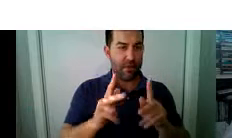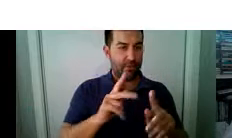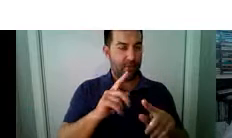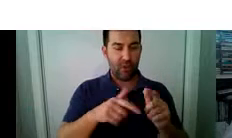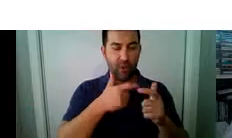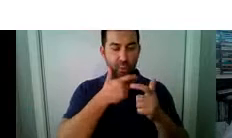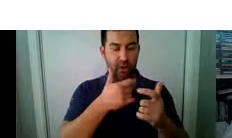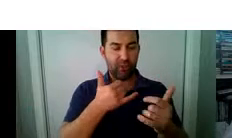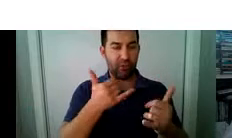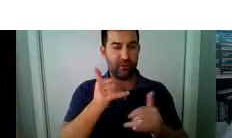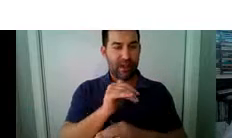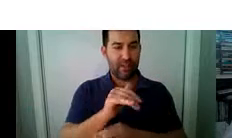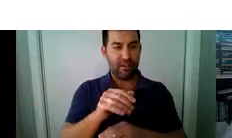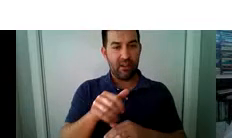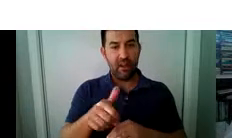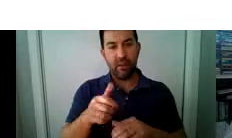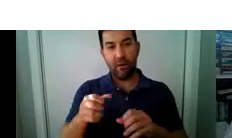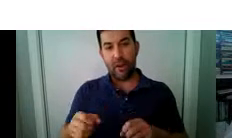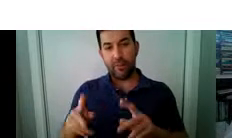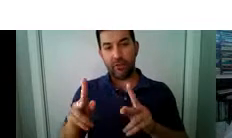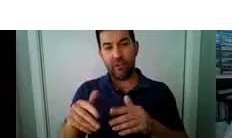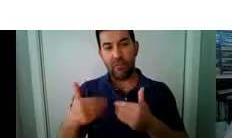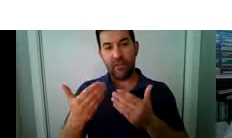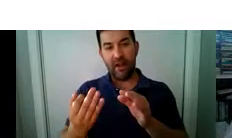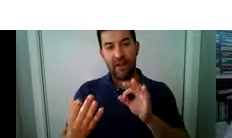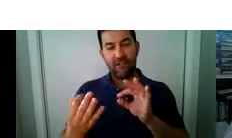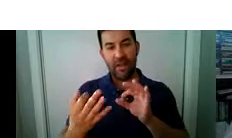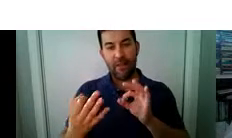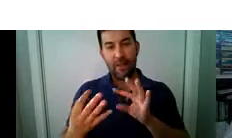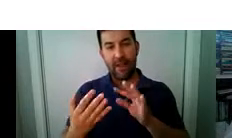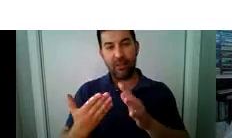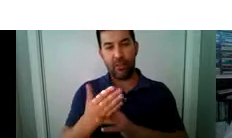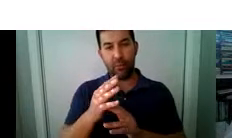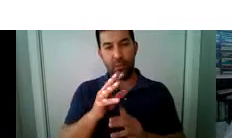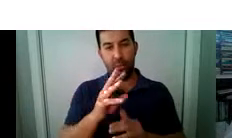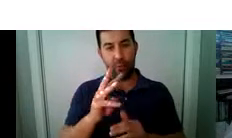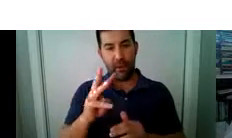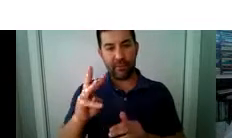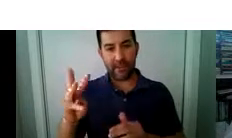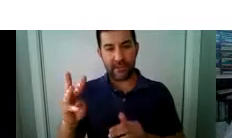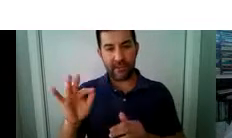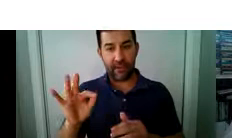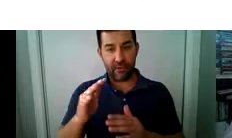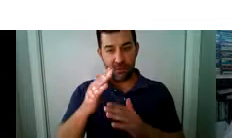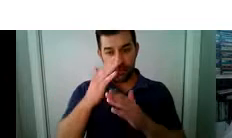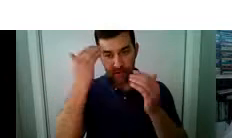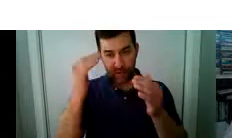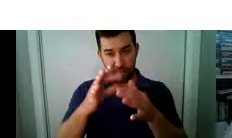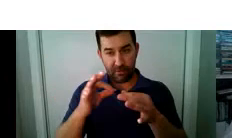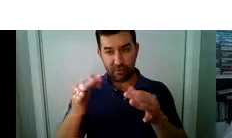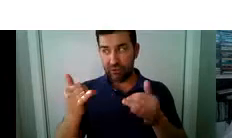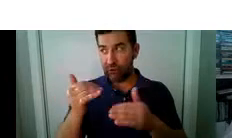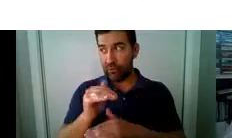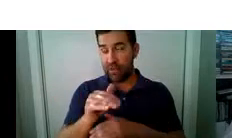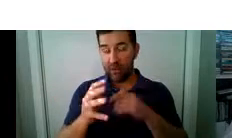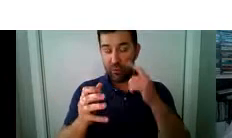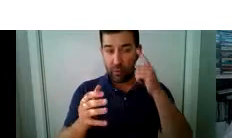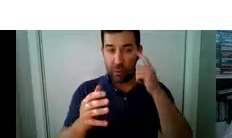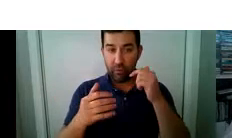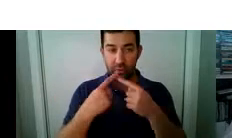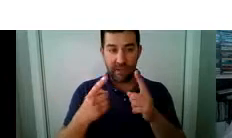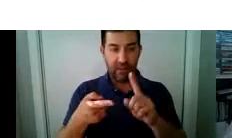tonight. There's also opportunity to provide feedback through this website. So if you forgot to mention something tonight or want to share with friends